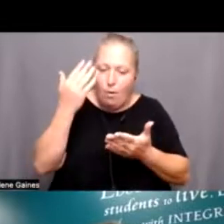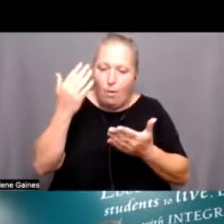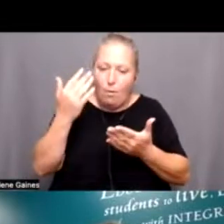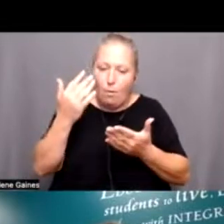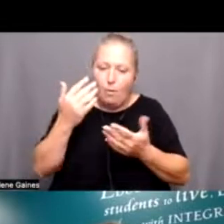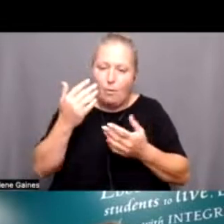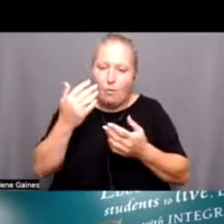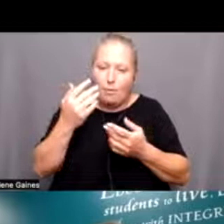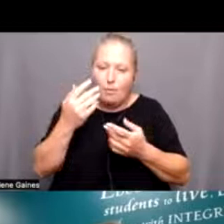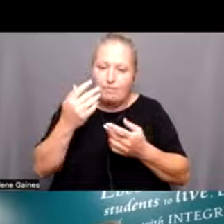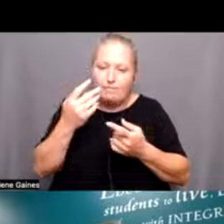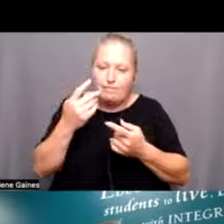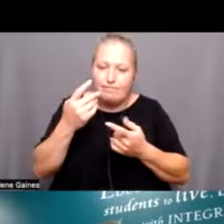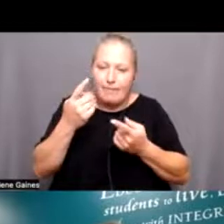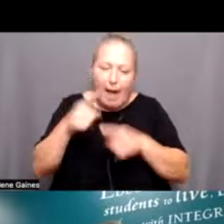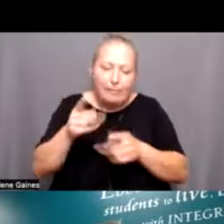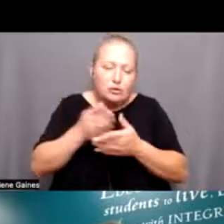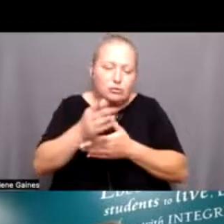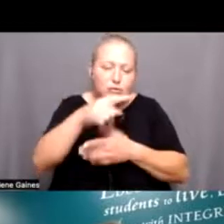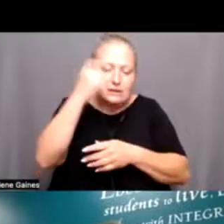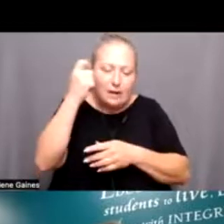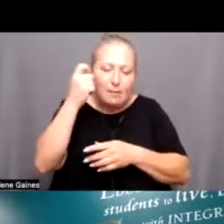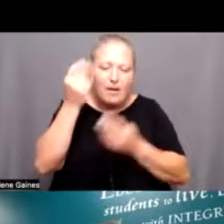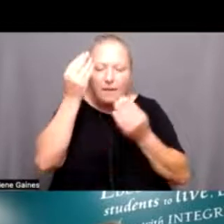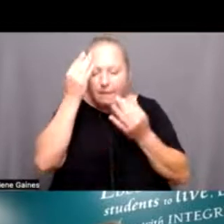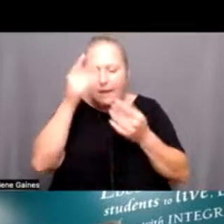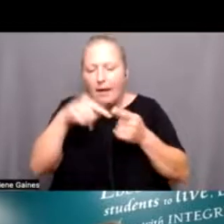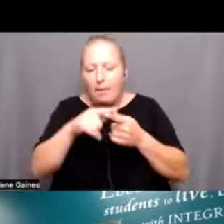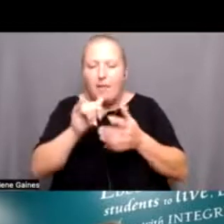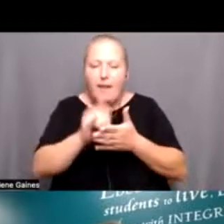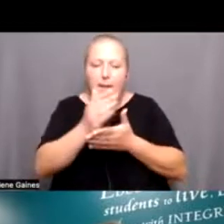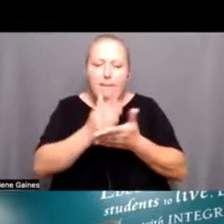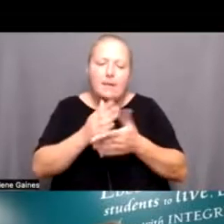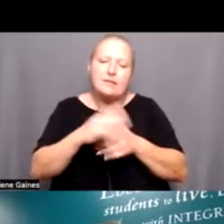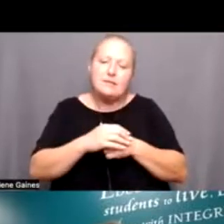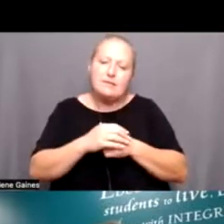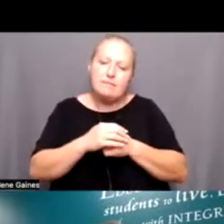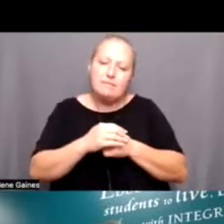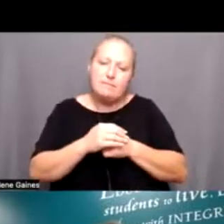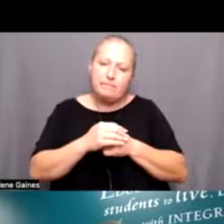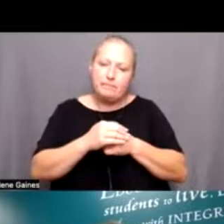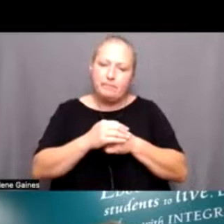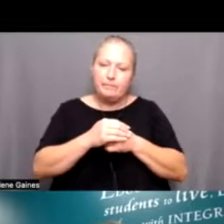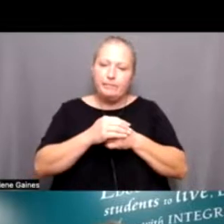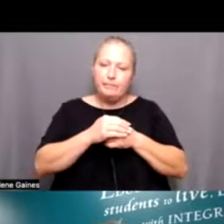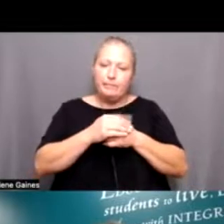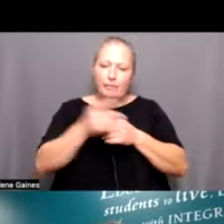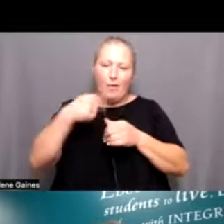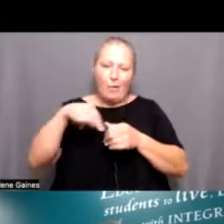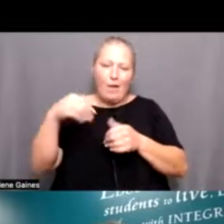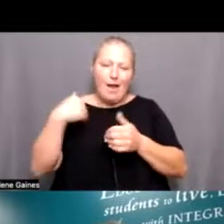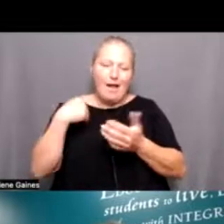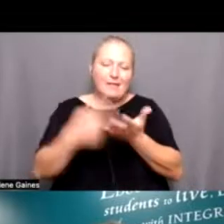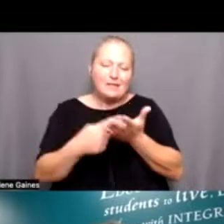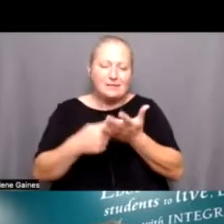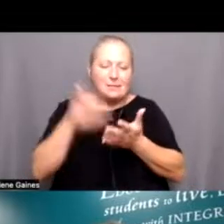happens over the summer. So just thinking a little bit about that piece, and And yeah, I know we've had this conversation in the